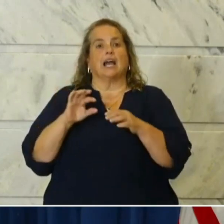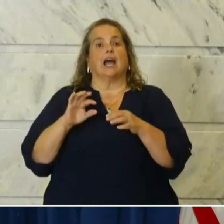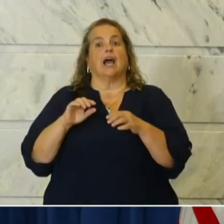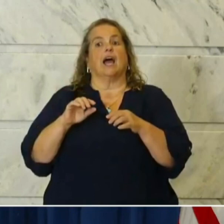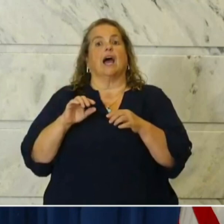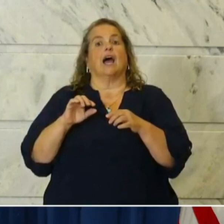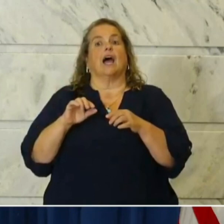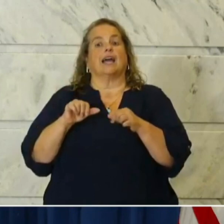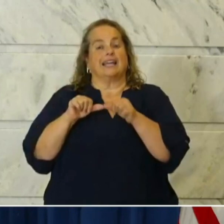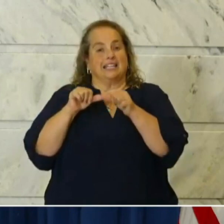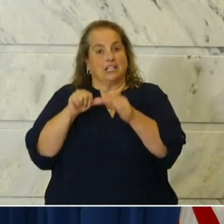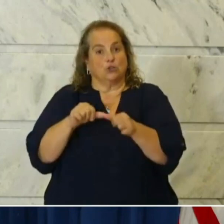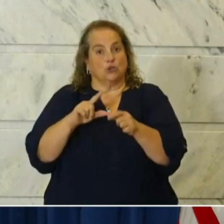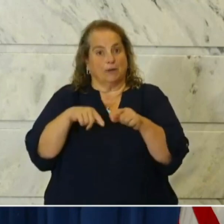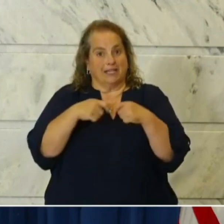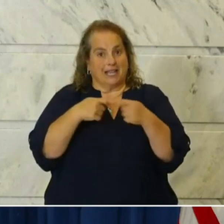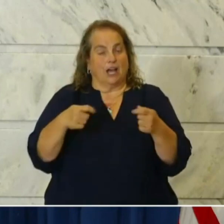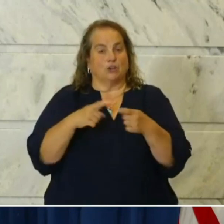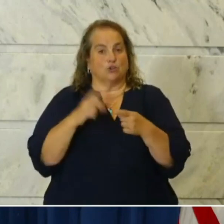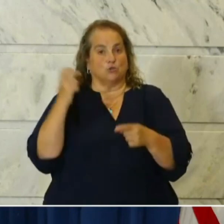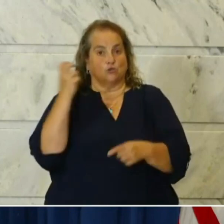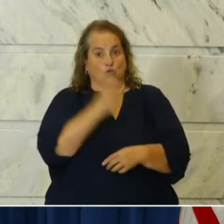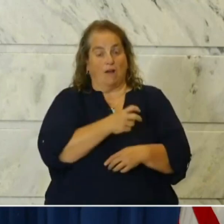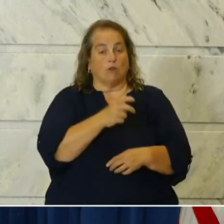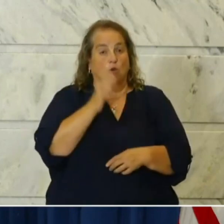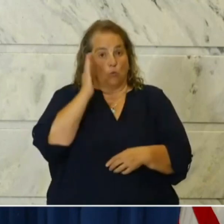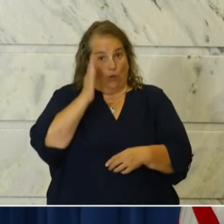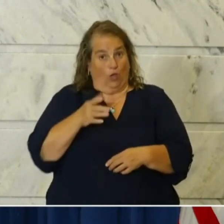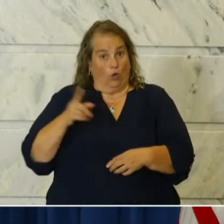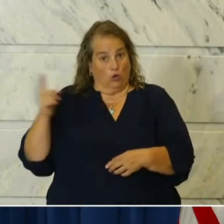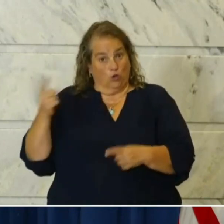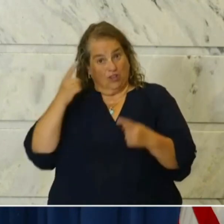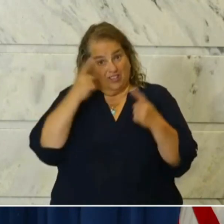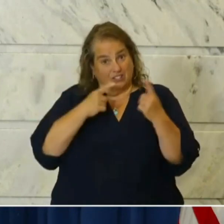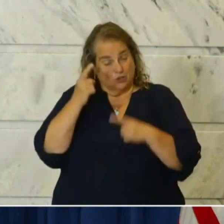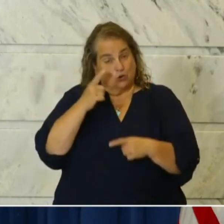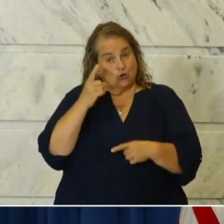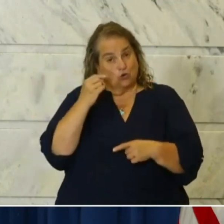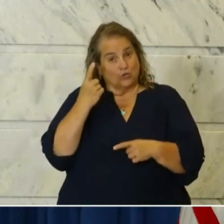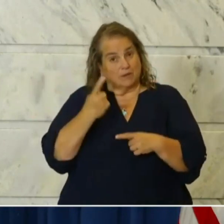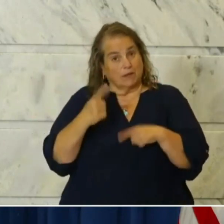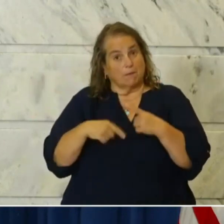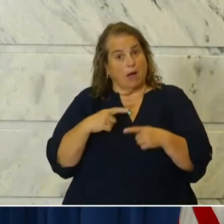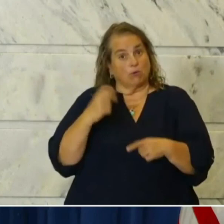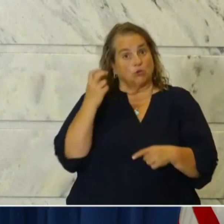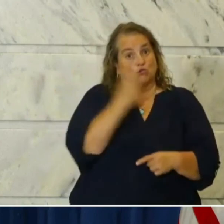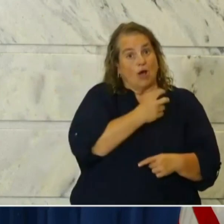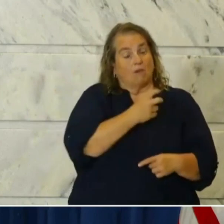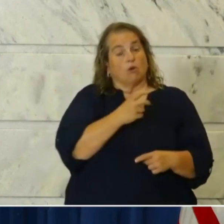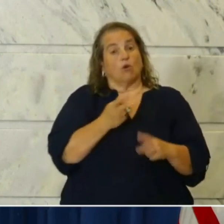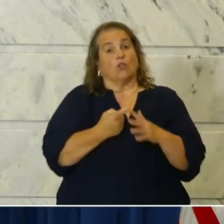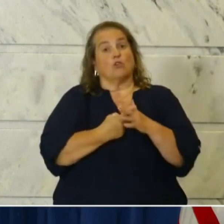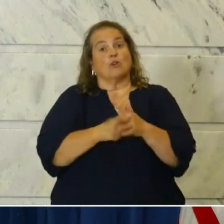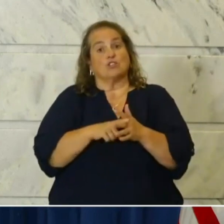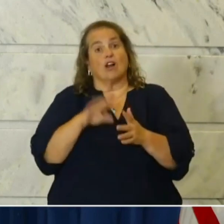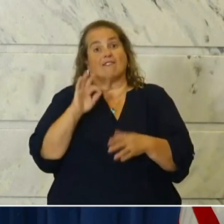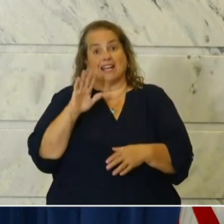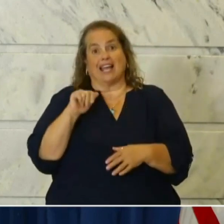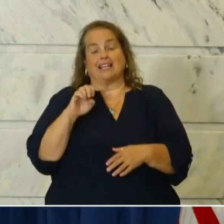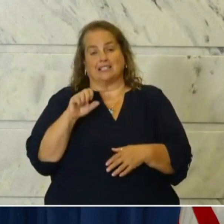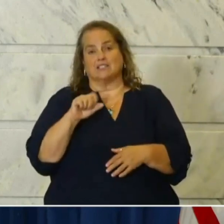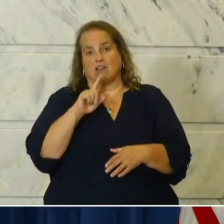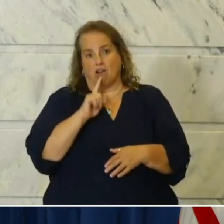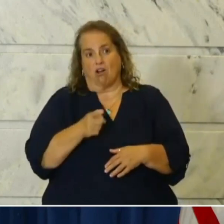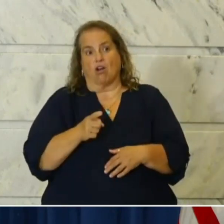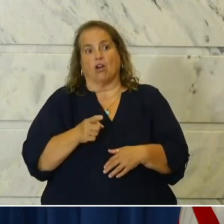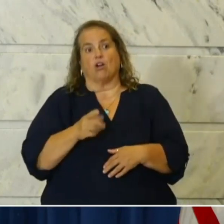travel advisory that's in place right now? The question is if a lot of cases are tied to travel and the origination of cases are tied to